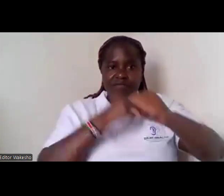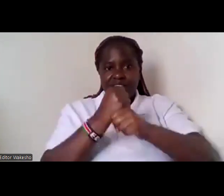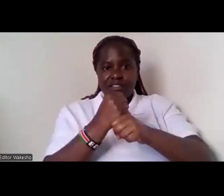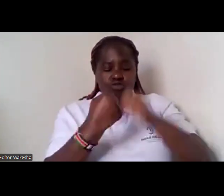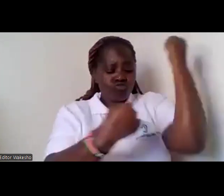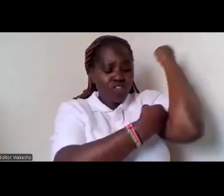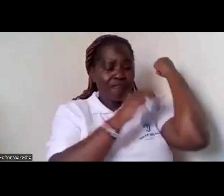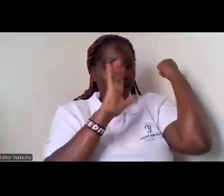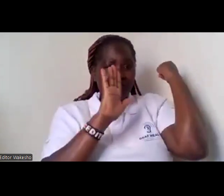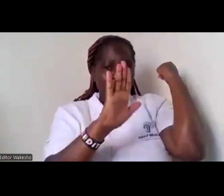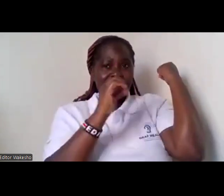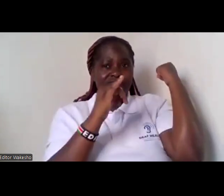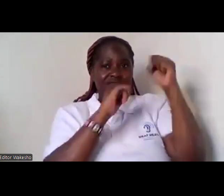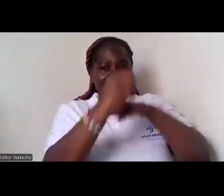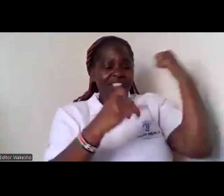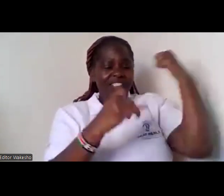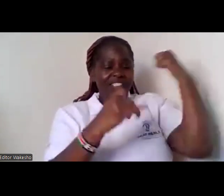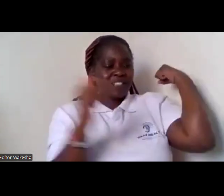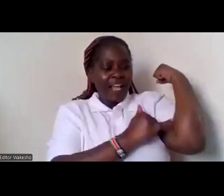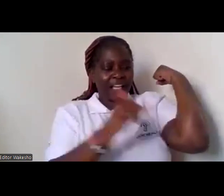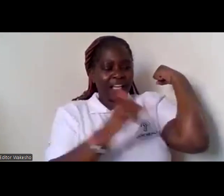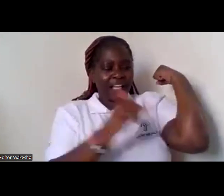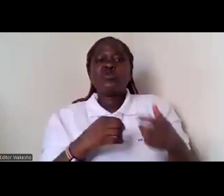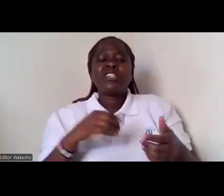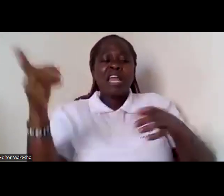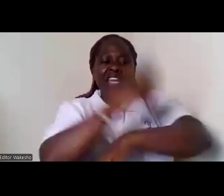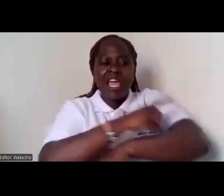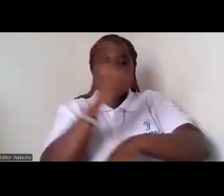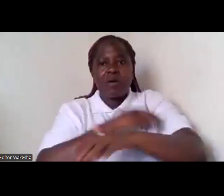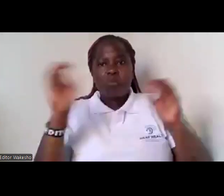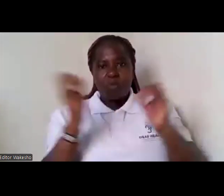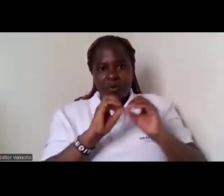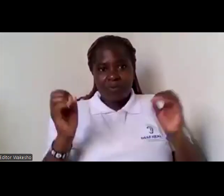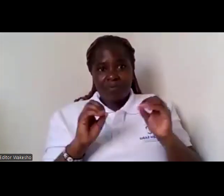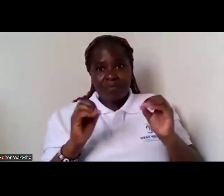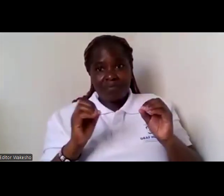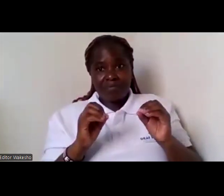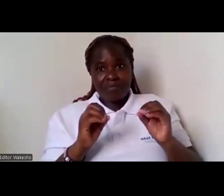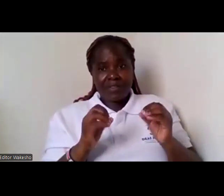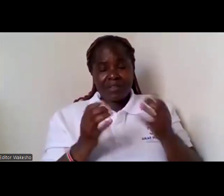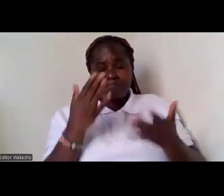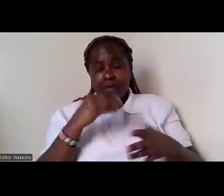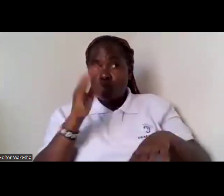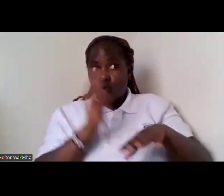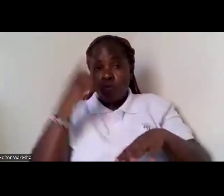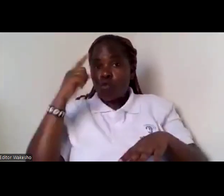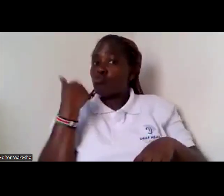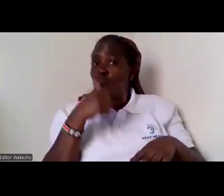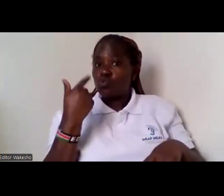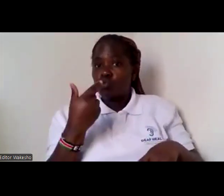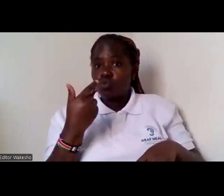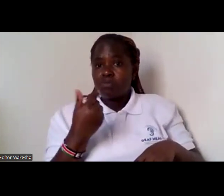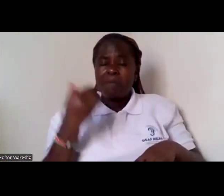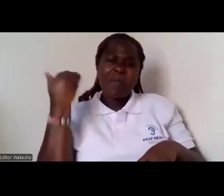convenient in that you don't have to remember to take them every day, and they can be a good option for those people who have heavy